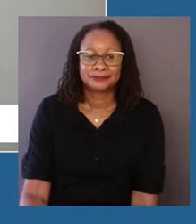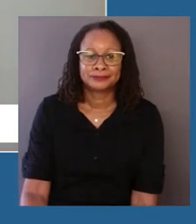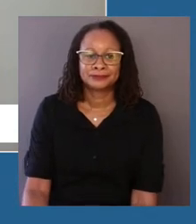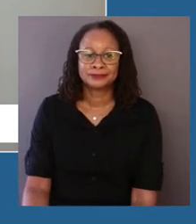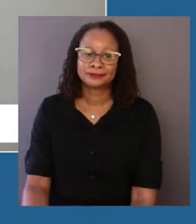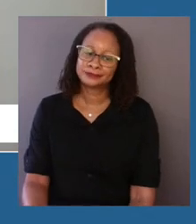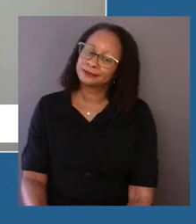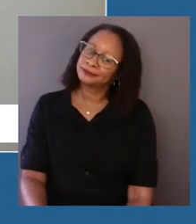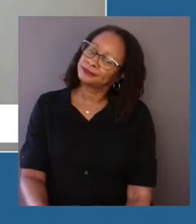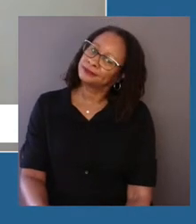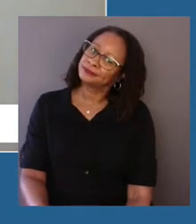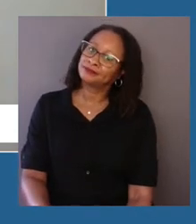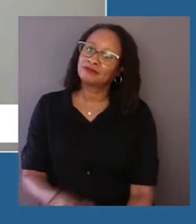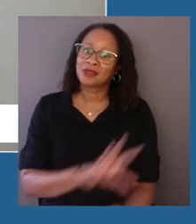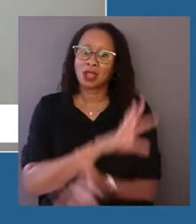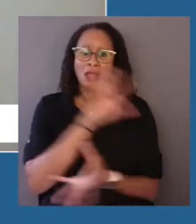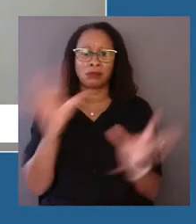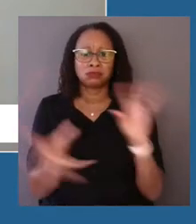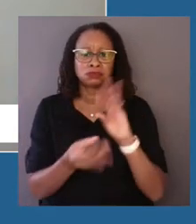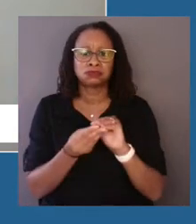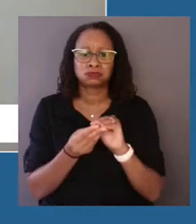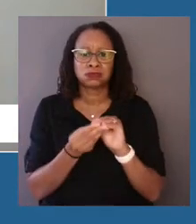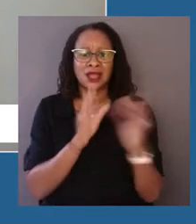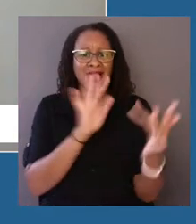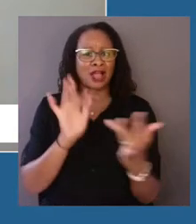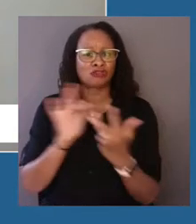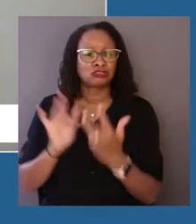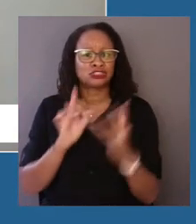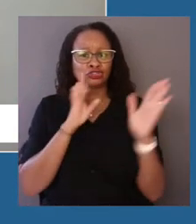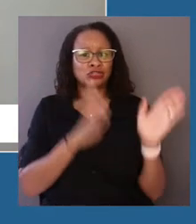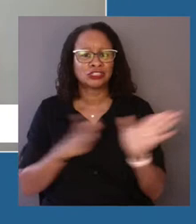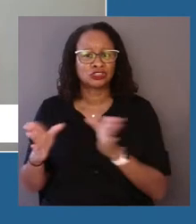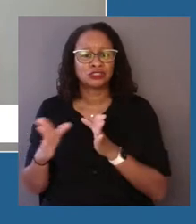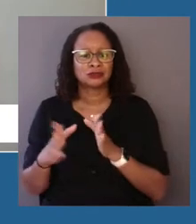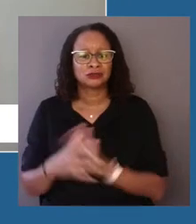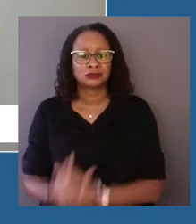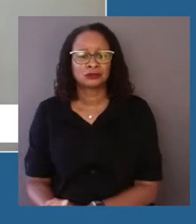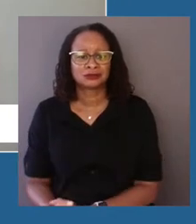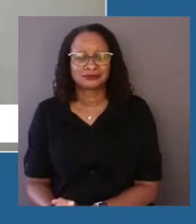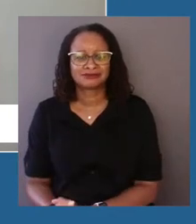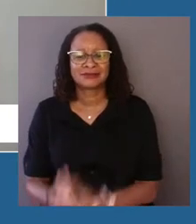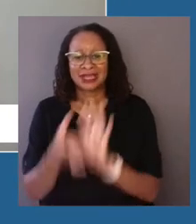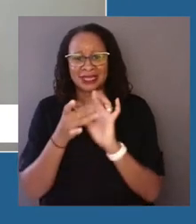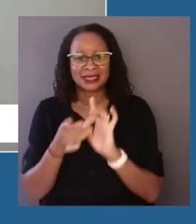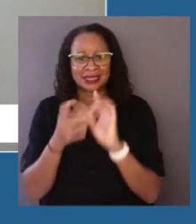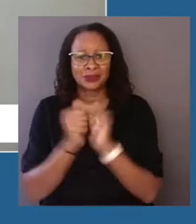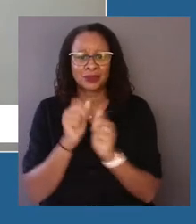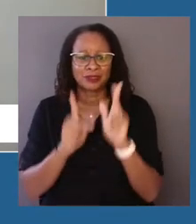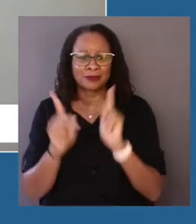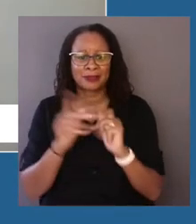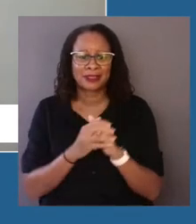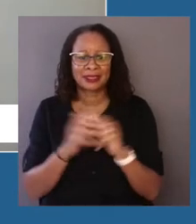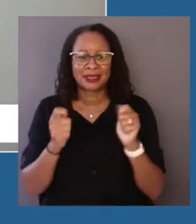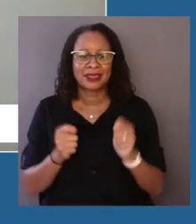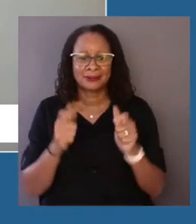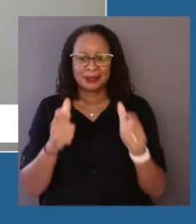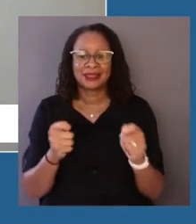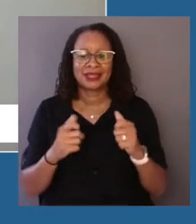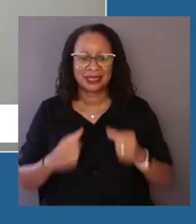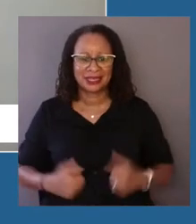A comprehensive outreach strategy. Yes. Connecting with people's immediate and lived